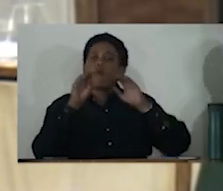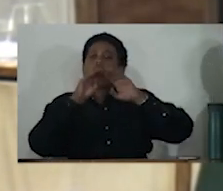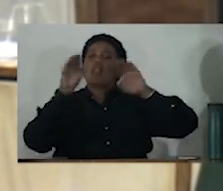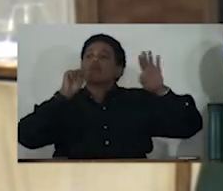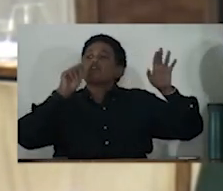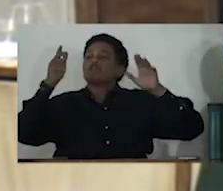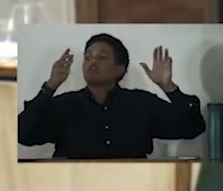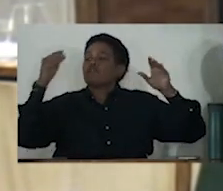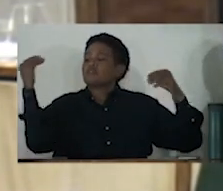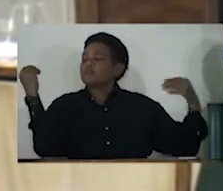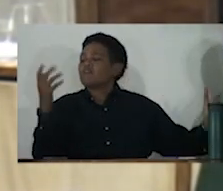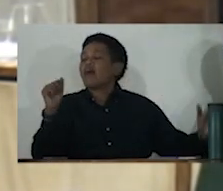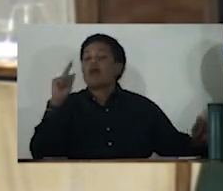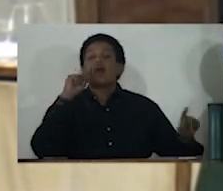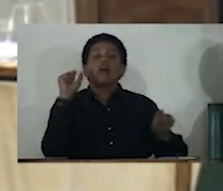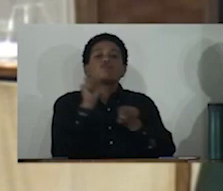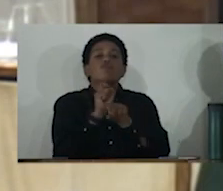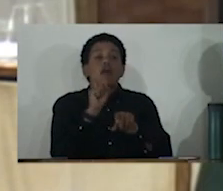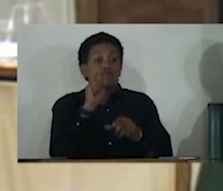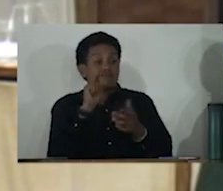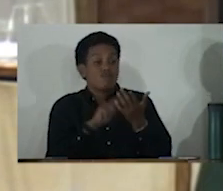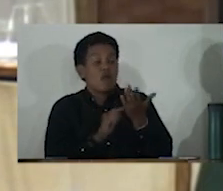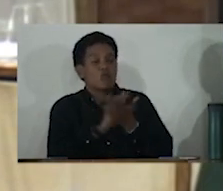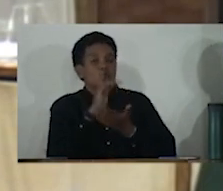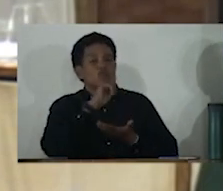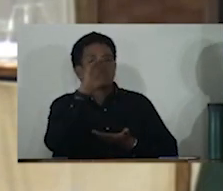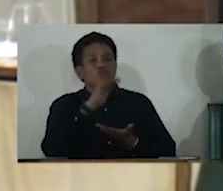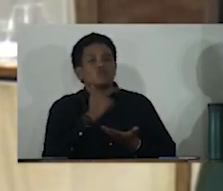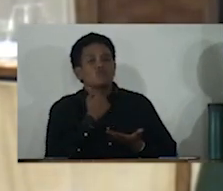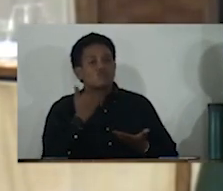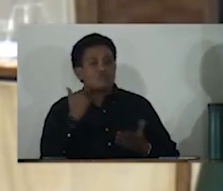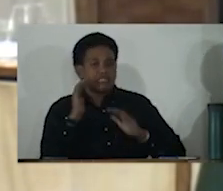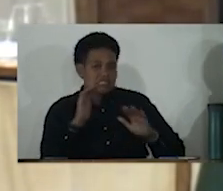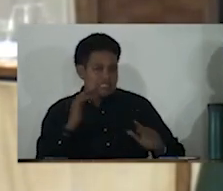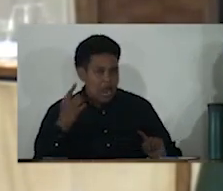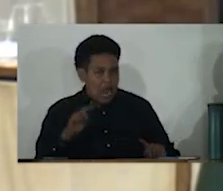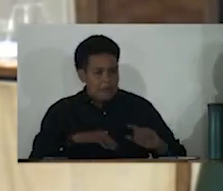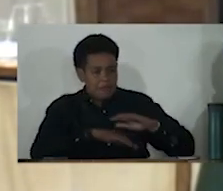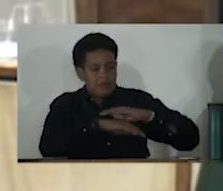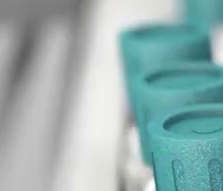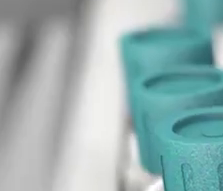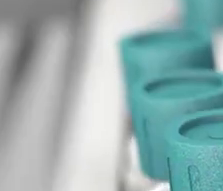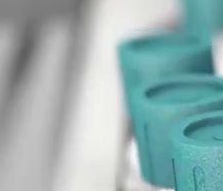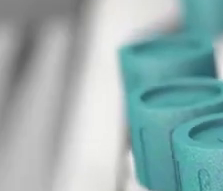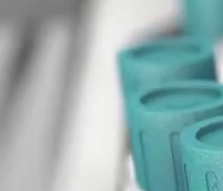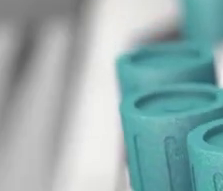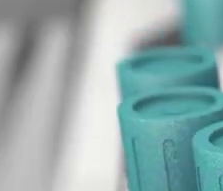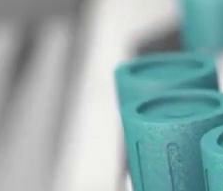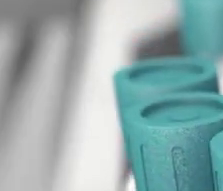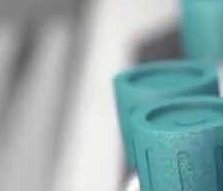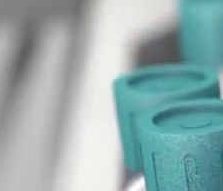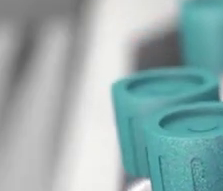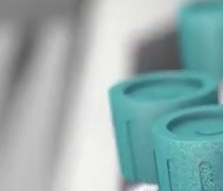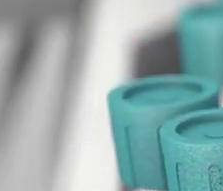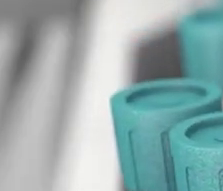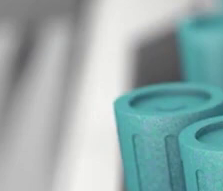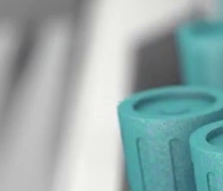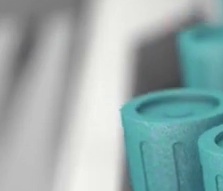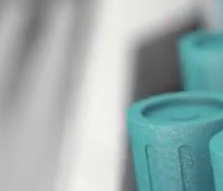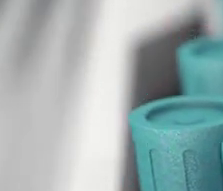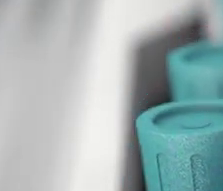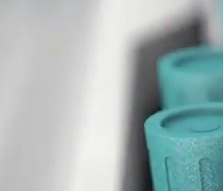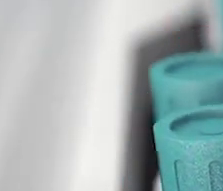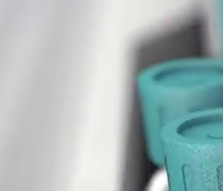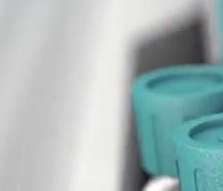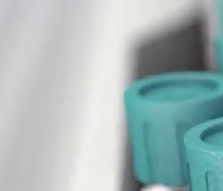service delivery can be realized through the reduction of their risk profile based on an infection. Agreement has been made to explore